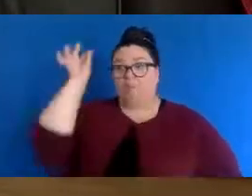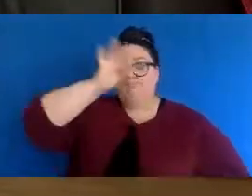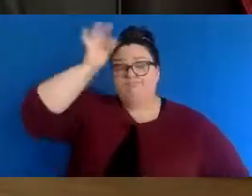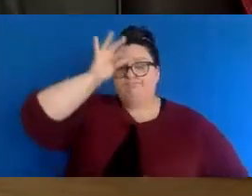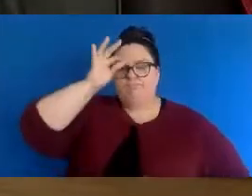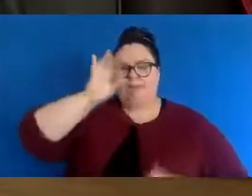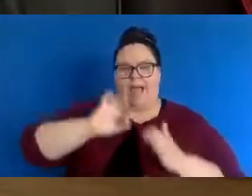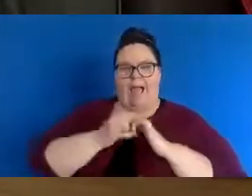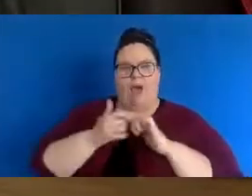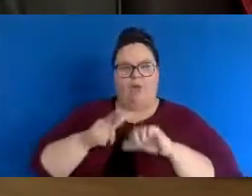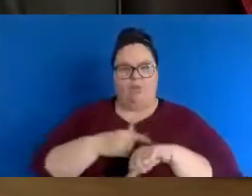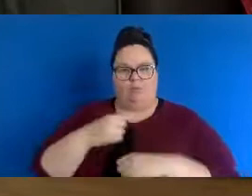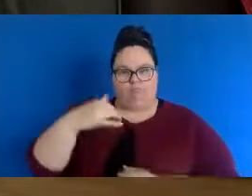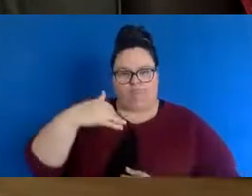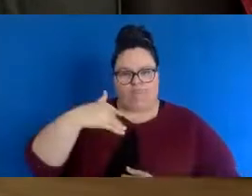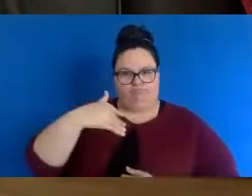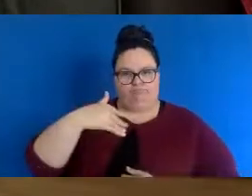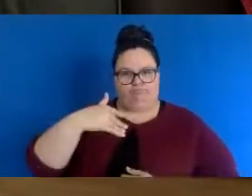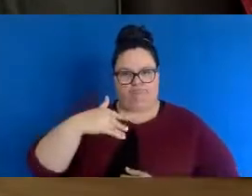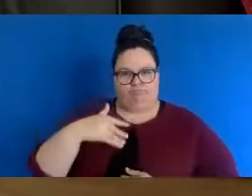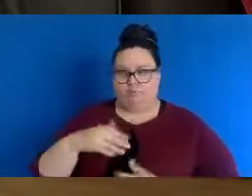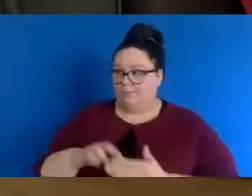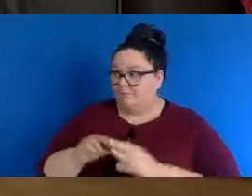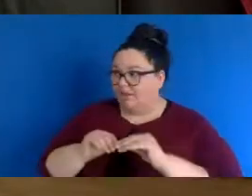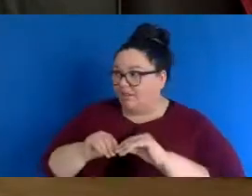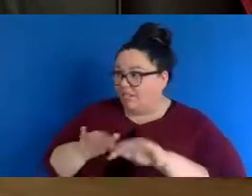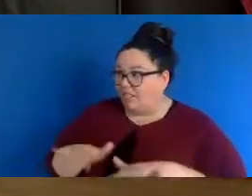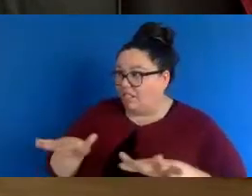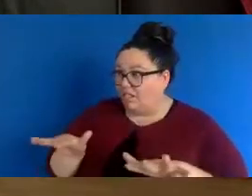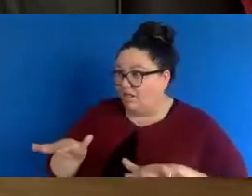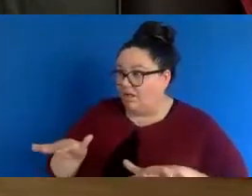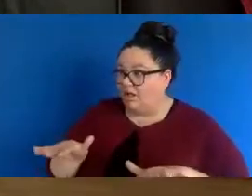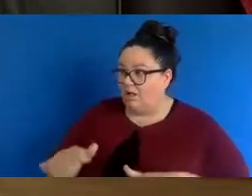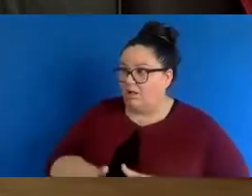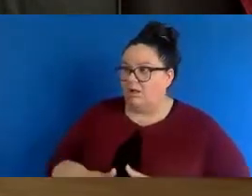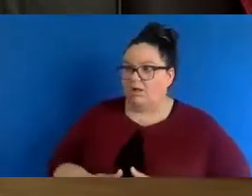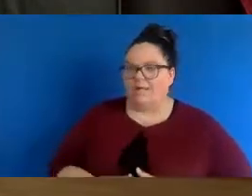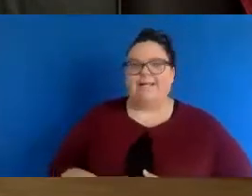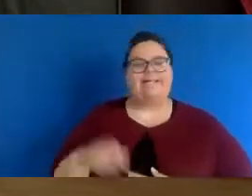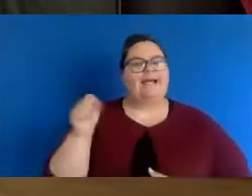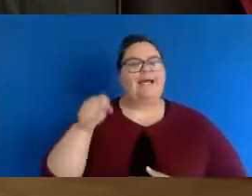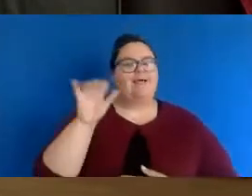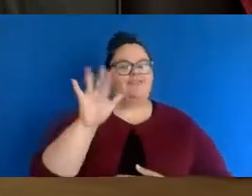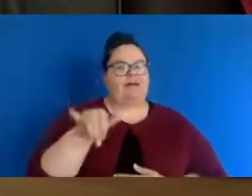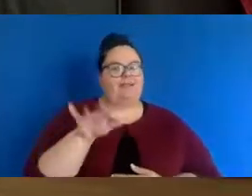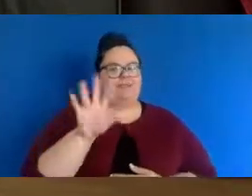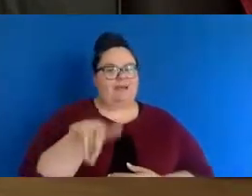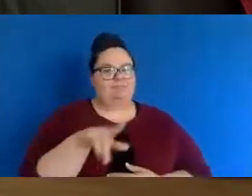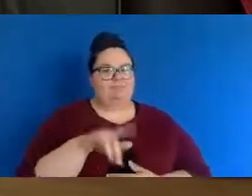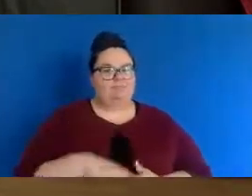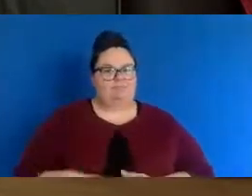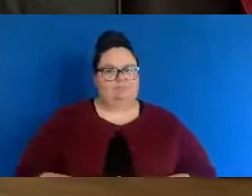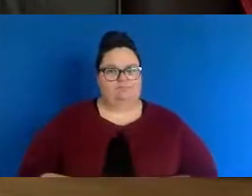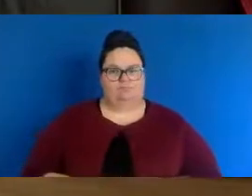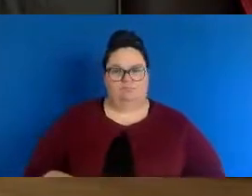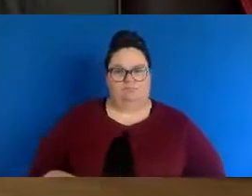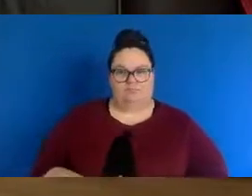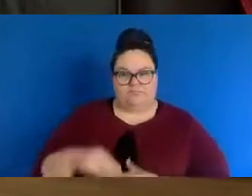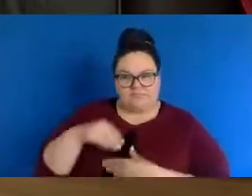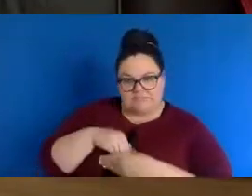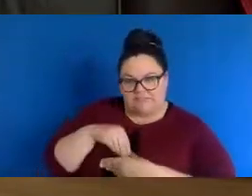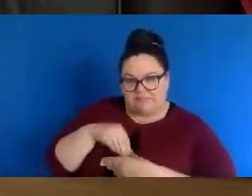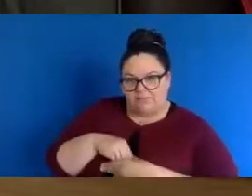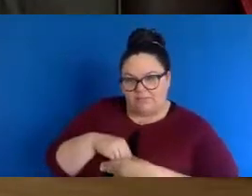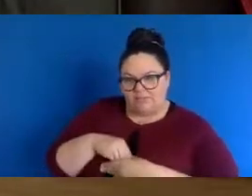You mean how long they would be contagious? So Yeah. Are you asking about the incubation period or the period Yeah. of contagiousness? I